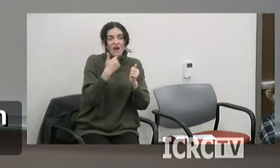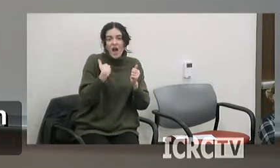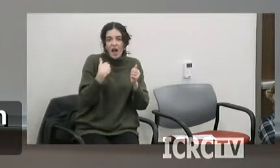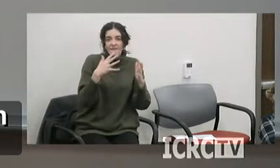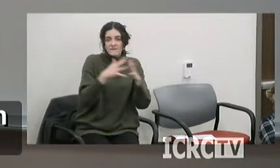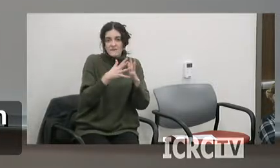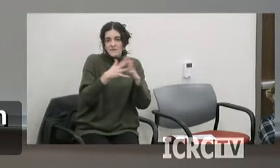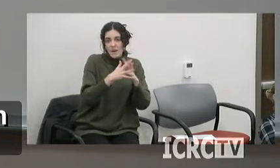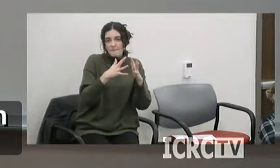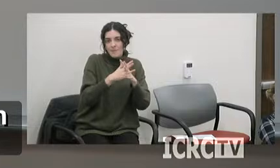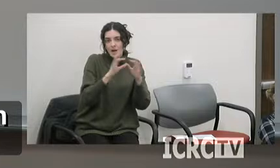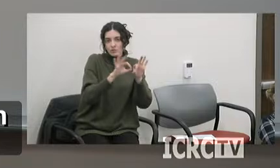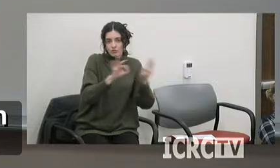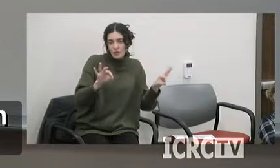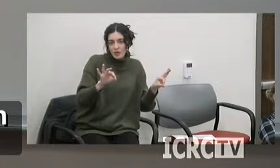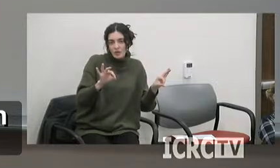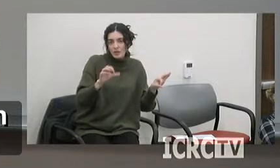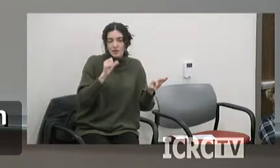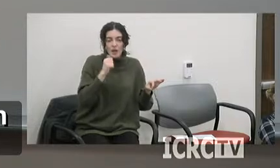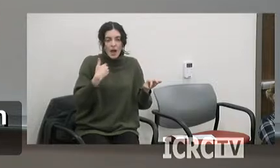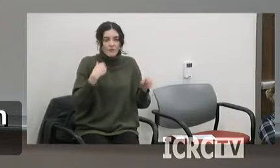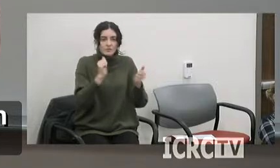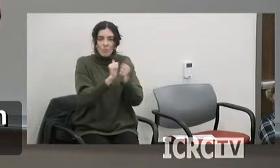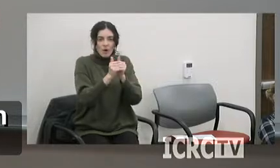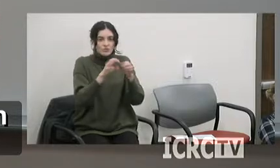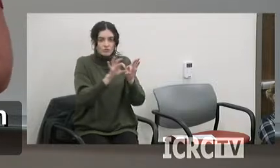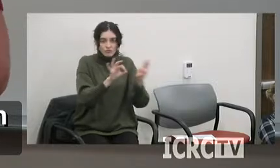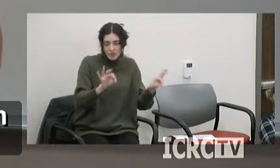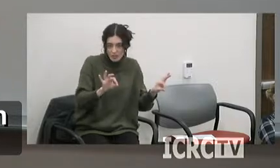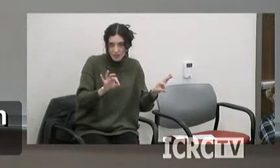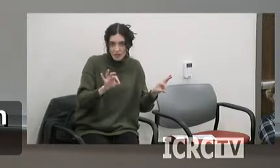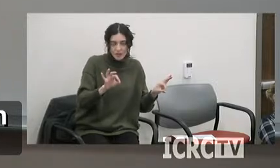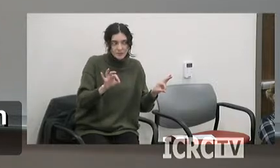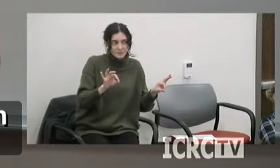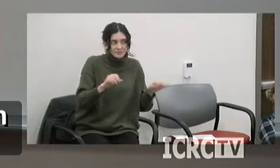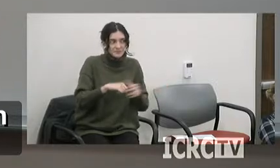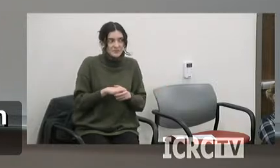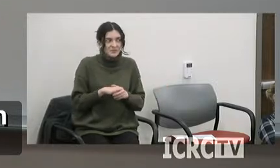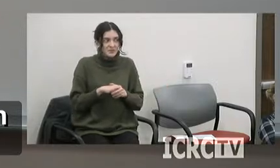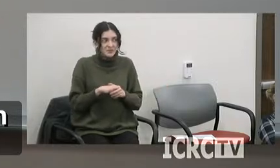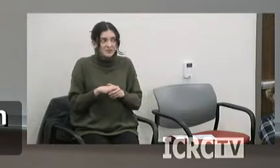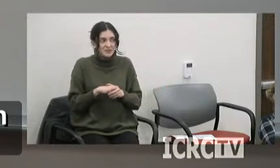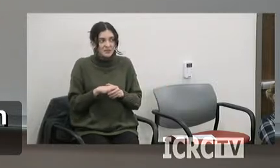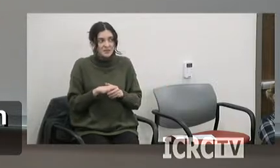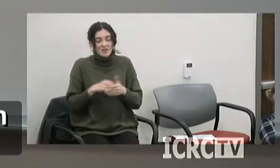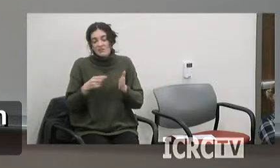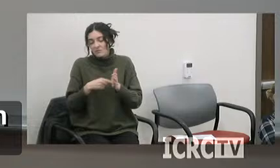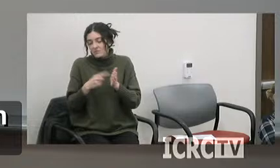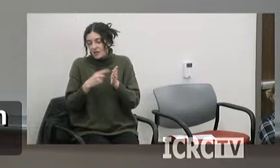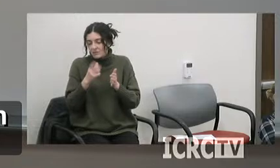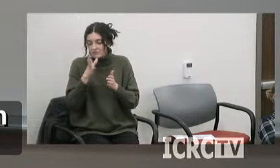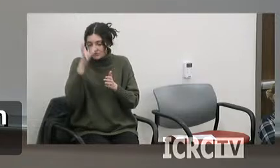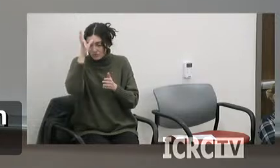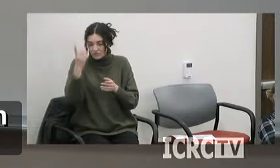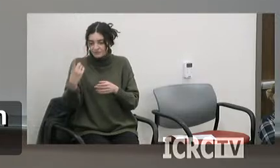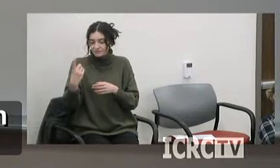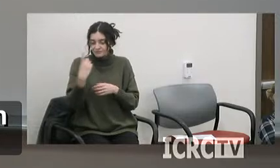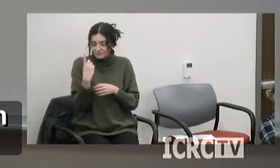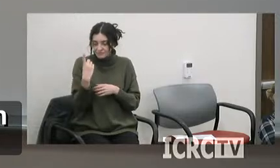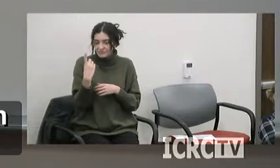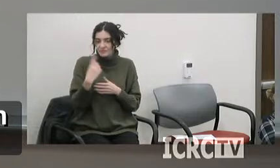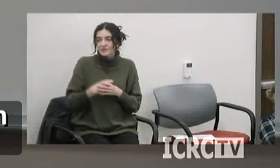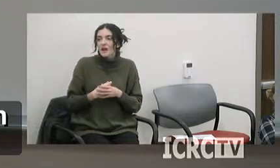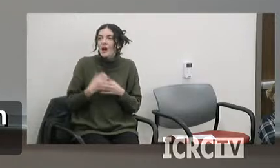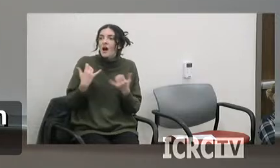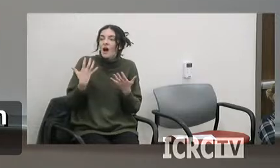lot of time educating parents. They often ask us, oh, our other student wants to be an NFL player, and his chances are 1 in a